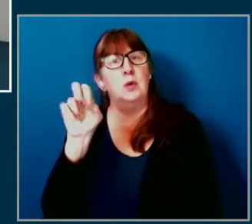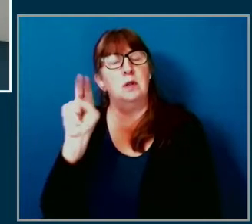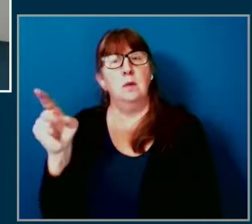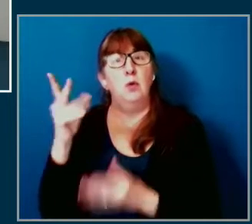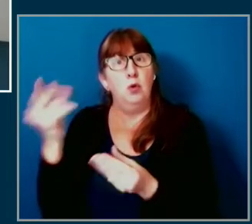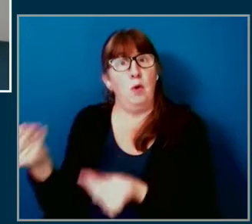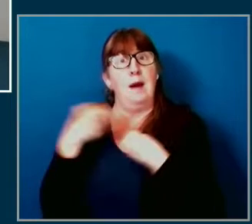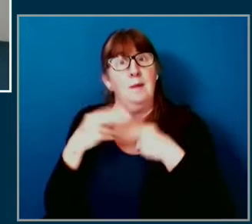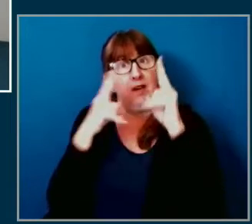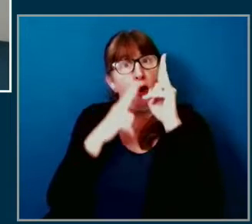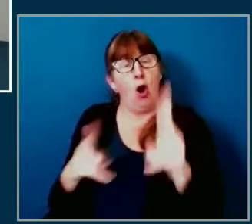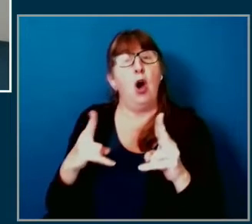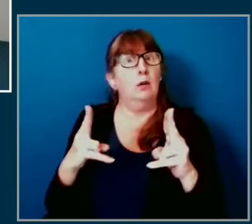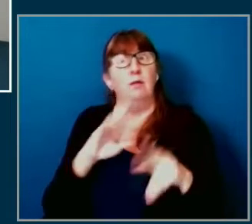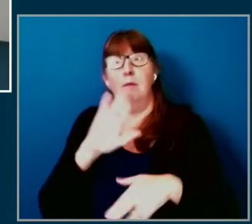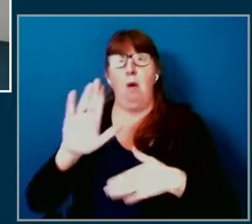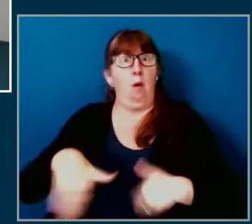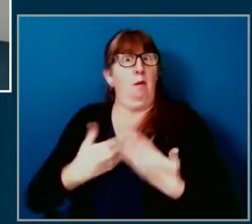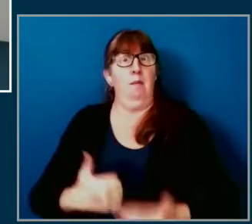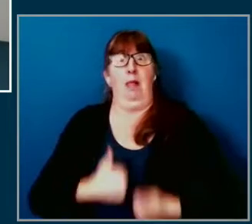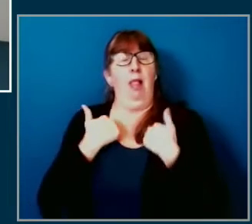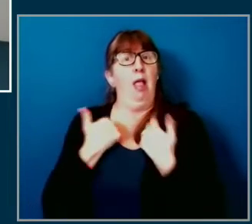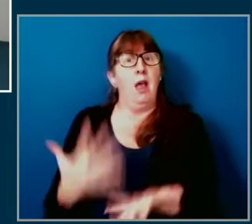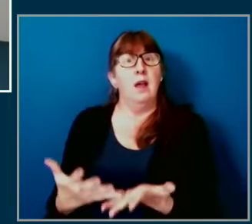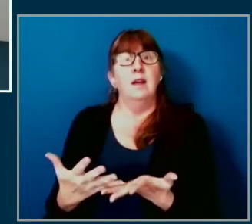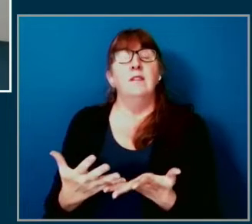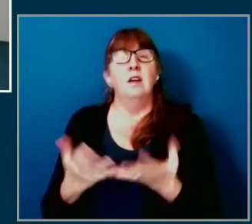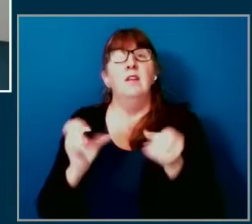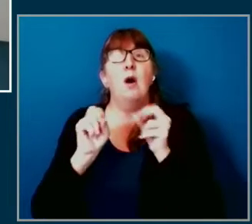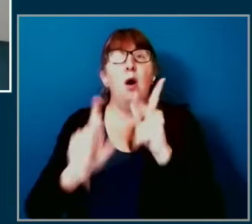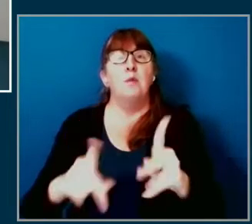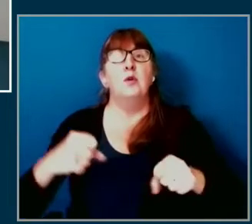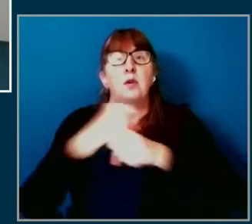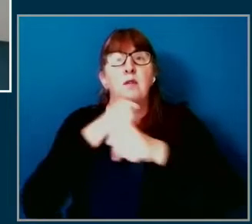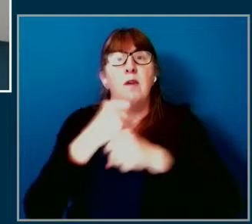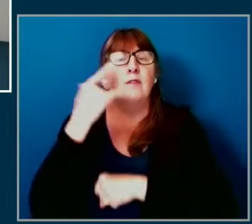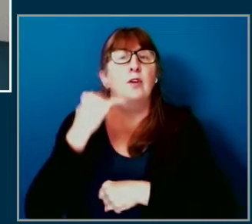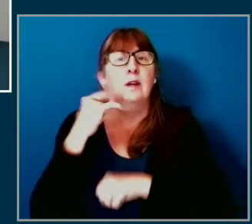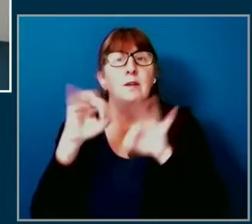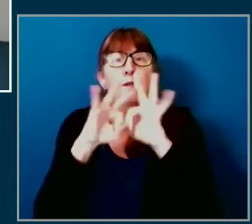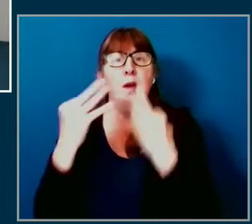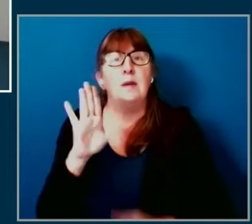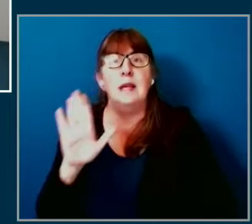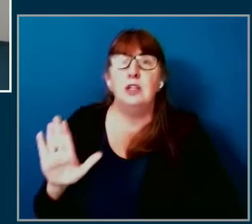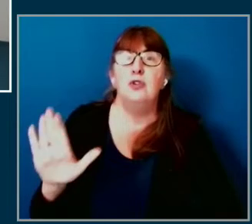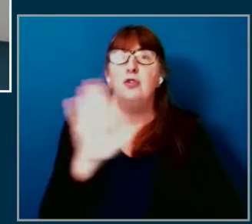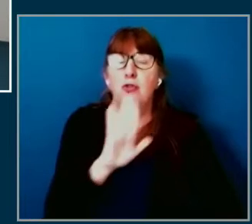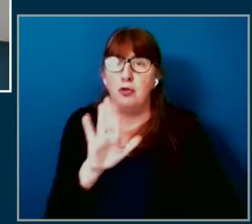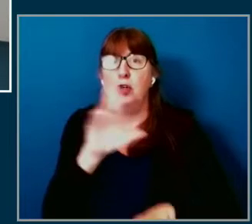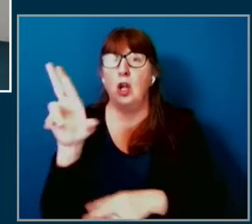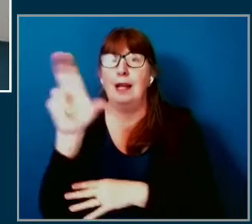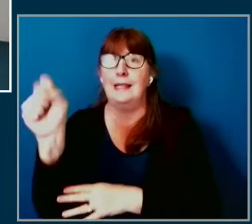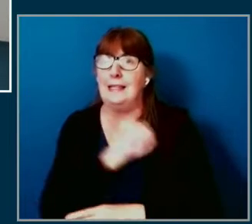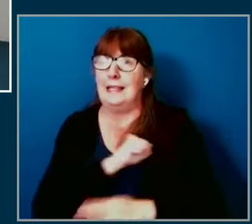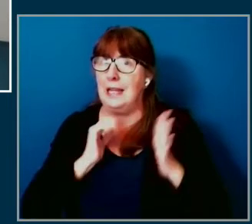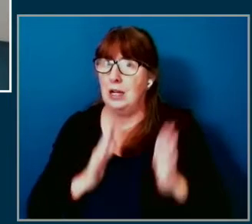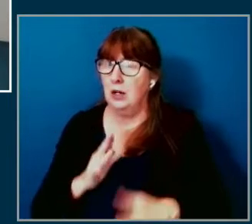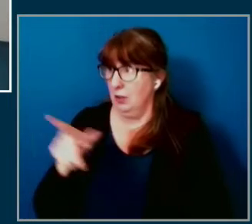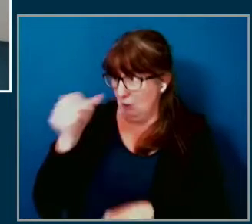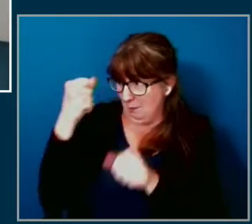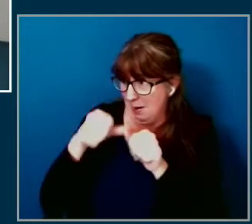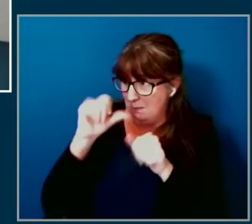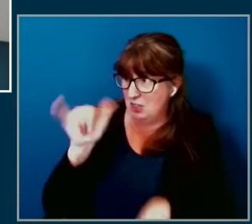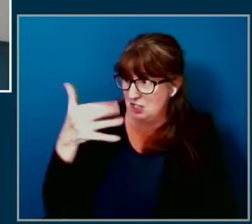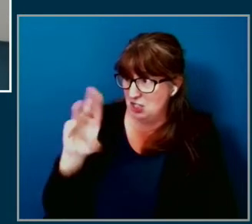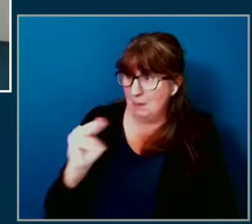the chance to fight for California families as your United States Senator. And if you remember that Zoom, I admit